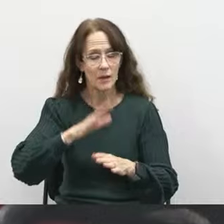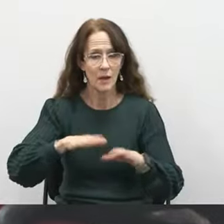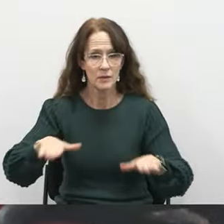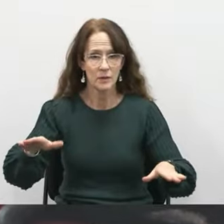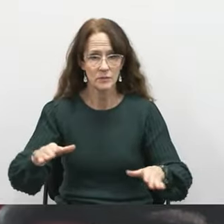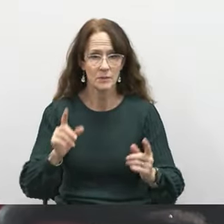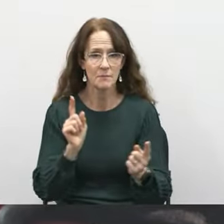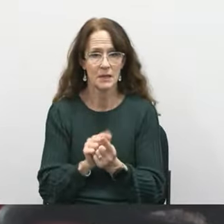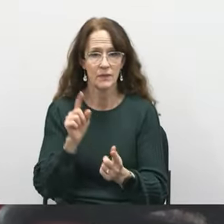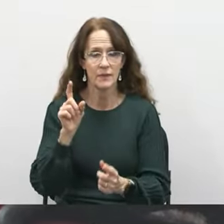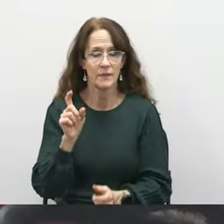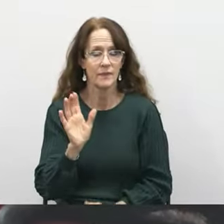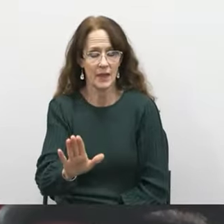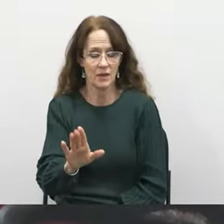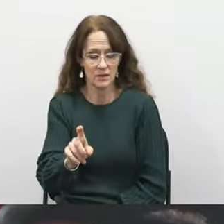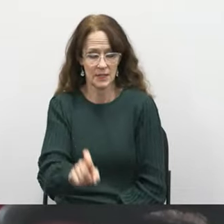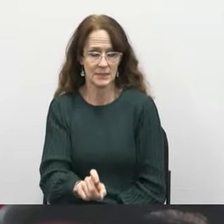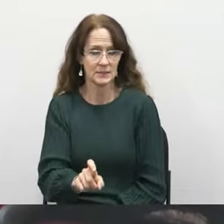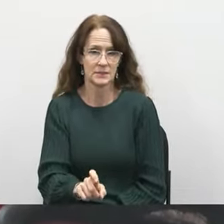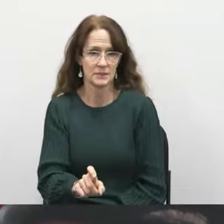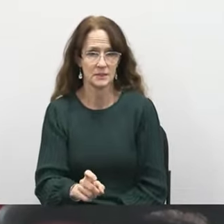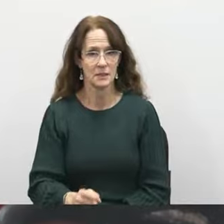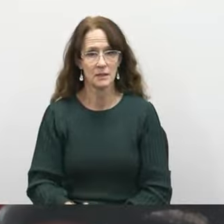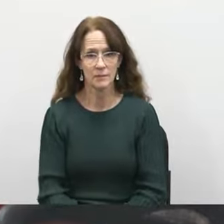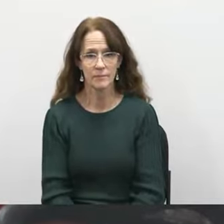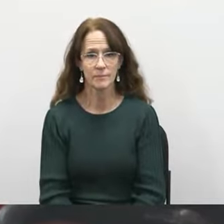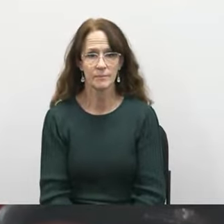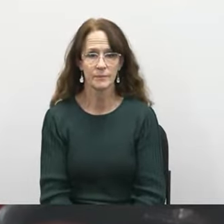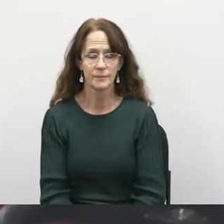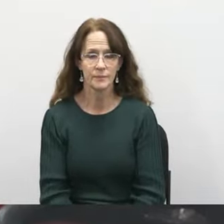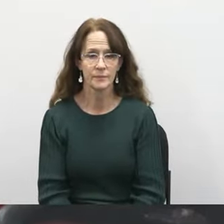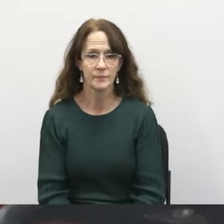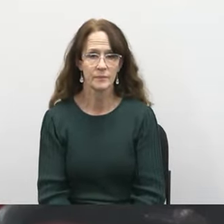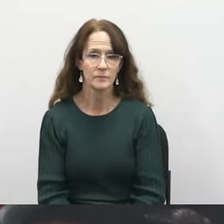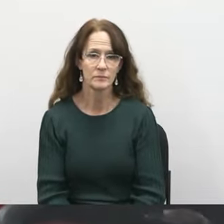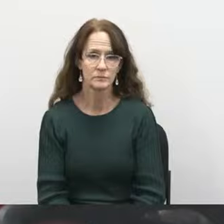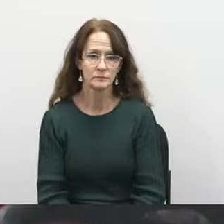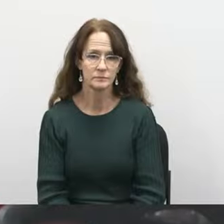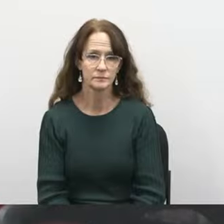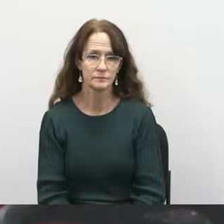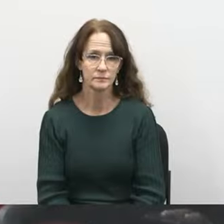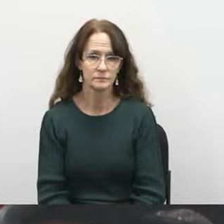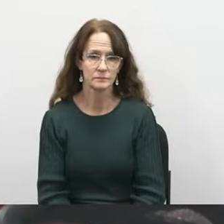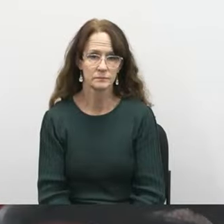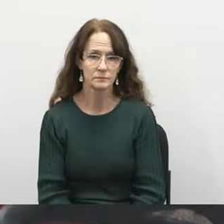our children's needs. Les agradezco mucho su atención